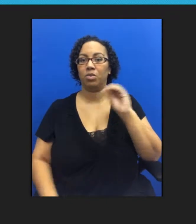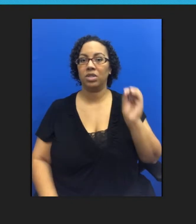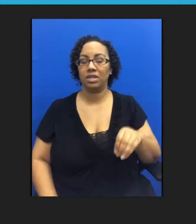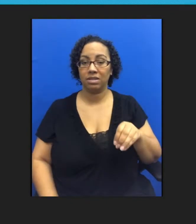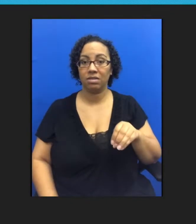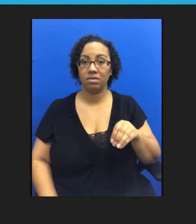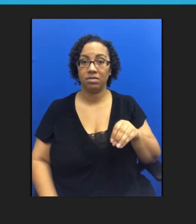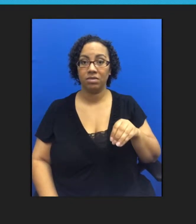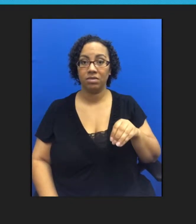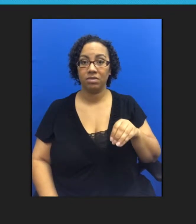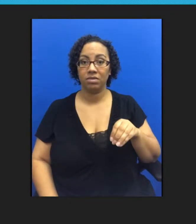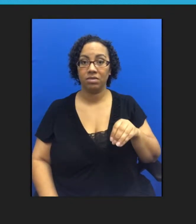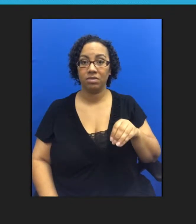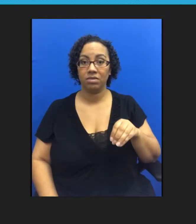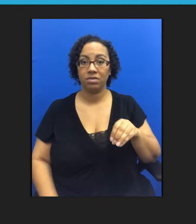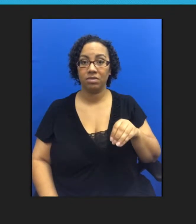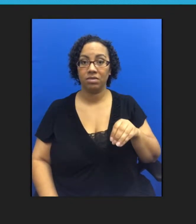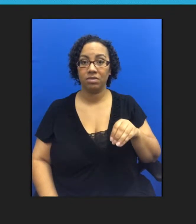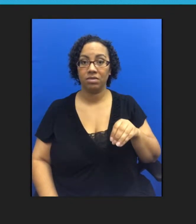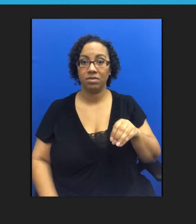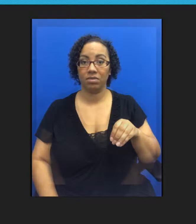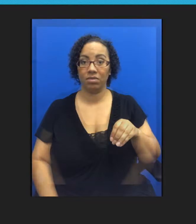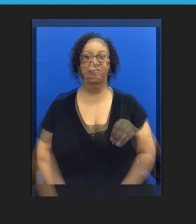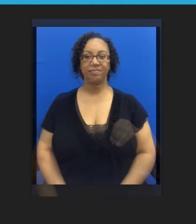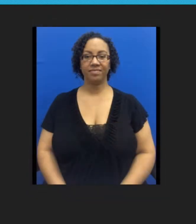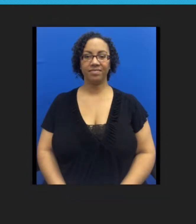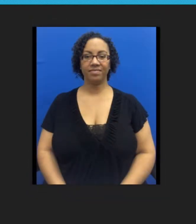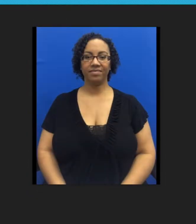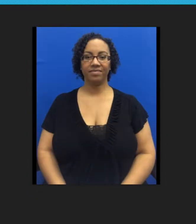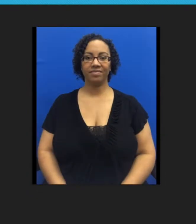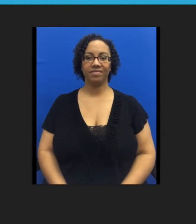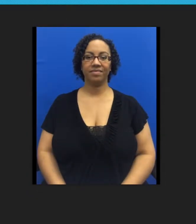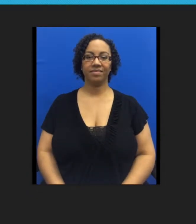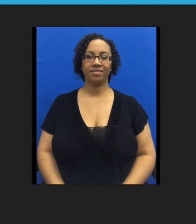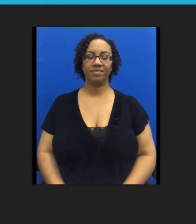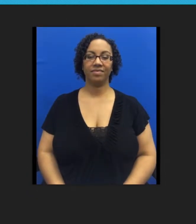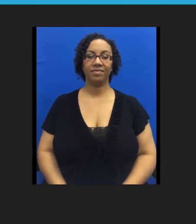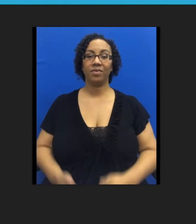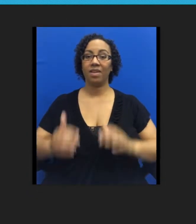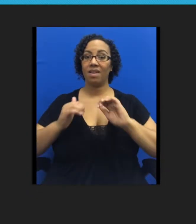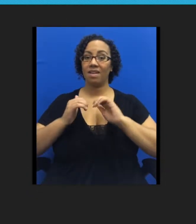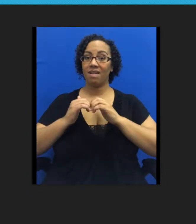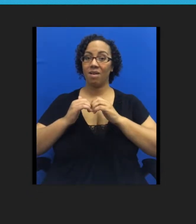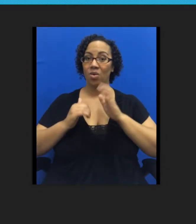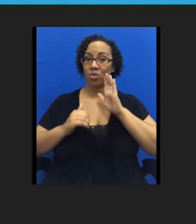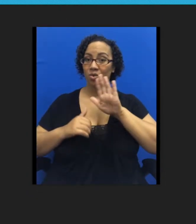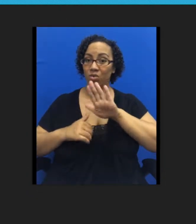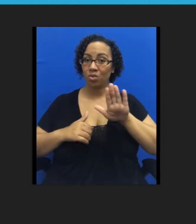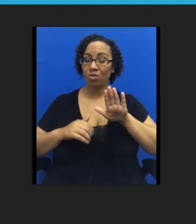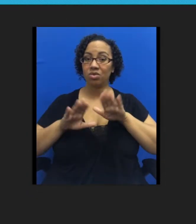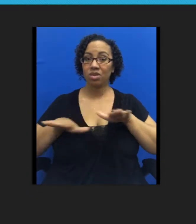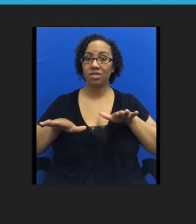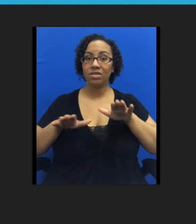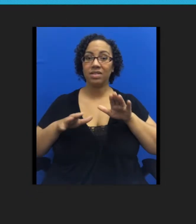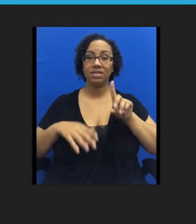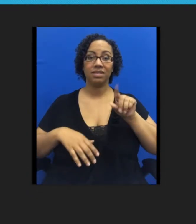in their RIT score, some will be higher. That midline score is the 50 percentile.